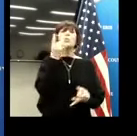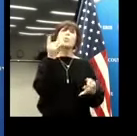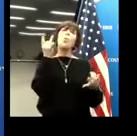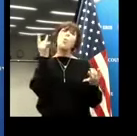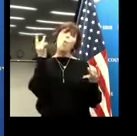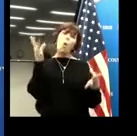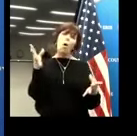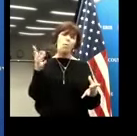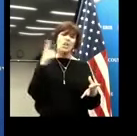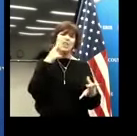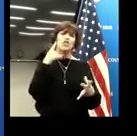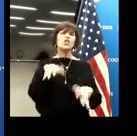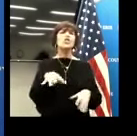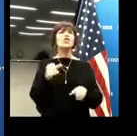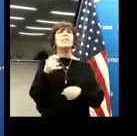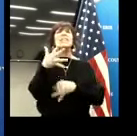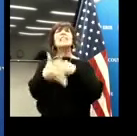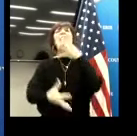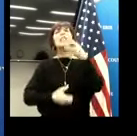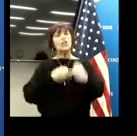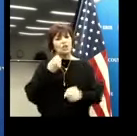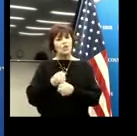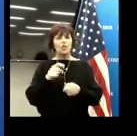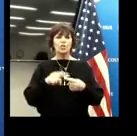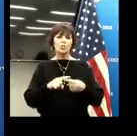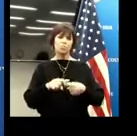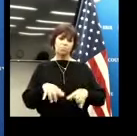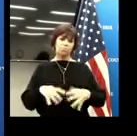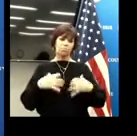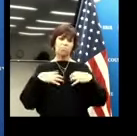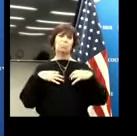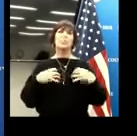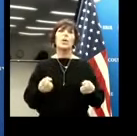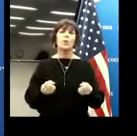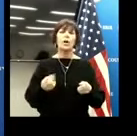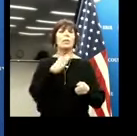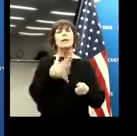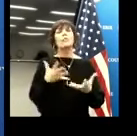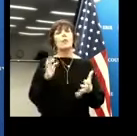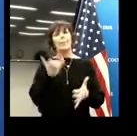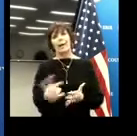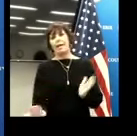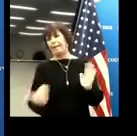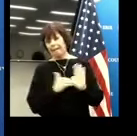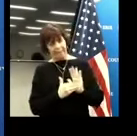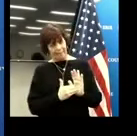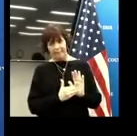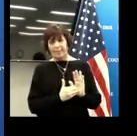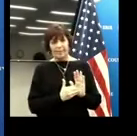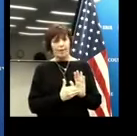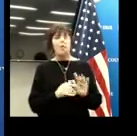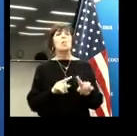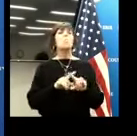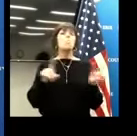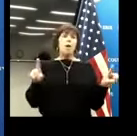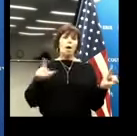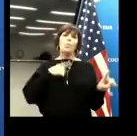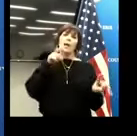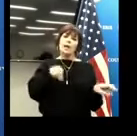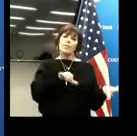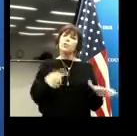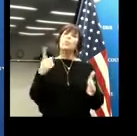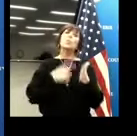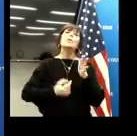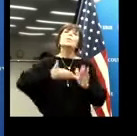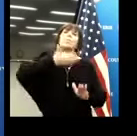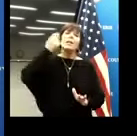community to get out of the economic doldrums of the early 80s. And we never want to go back to that situation. But we also have to do what's in the best